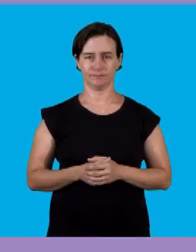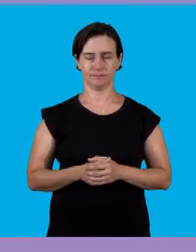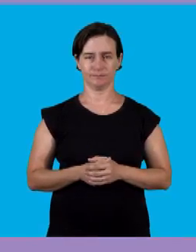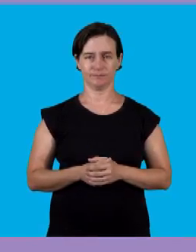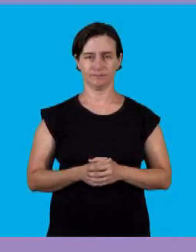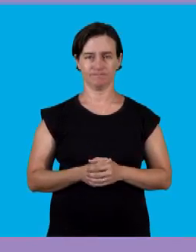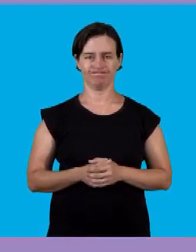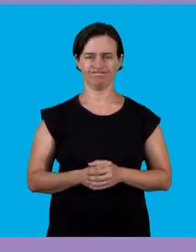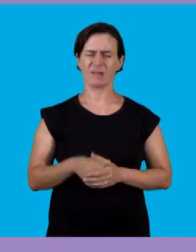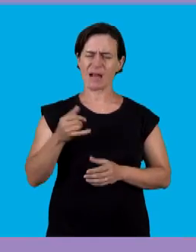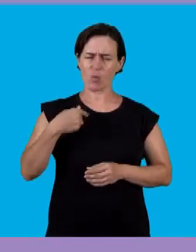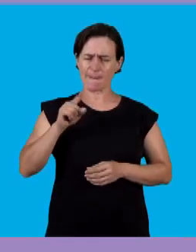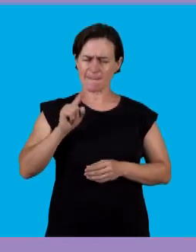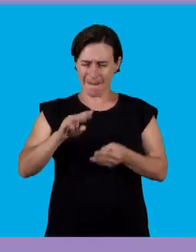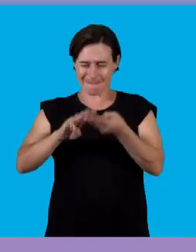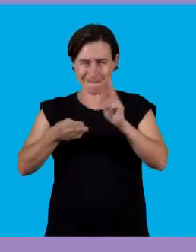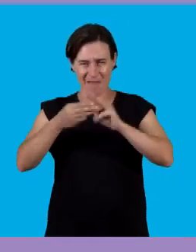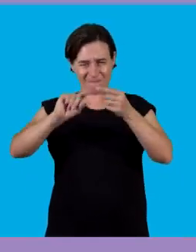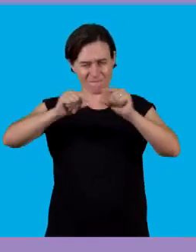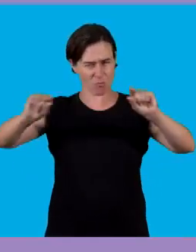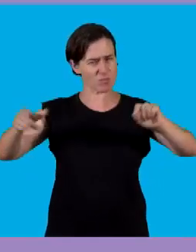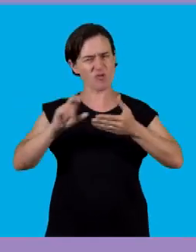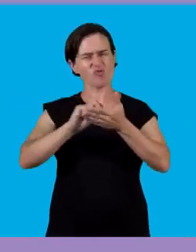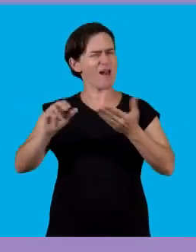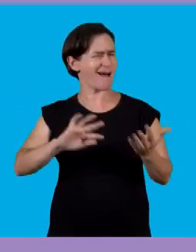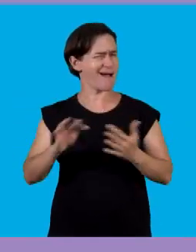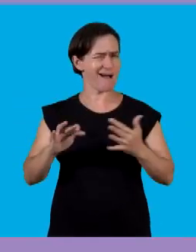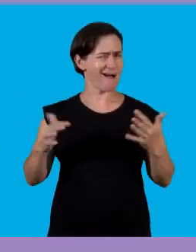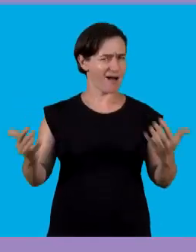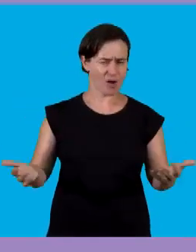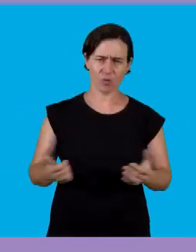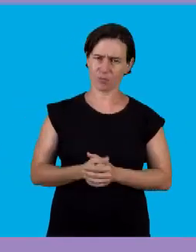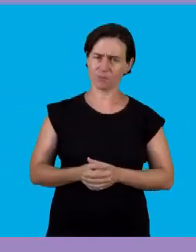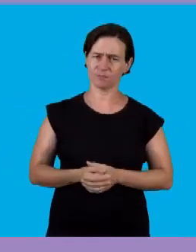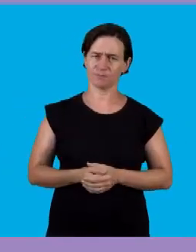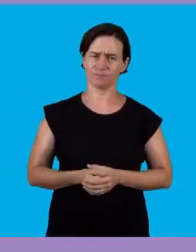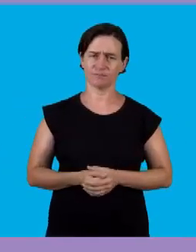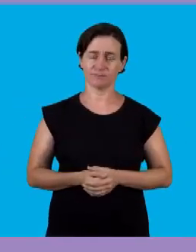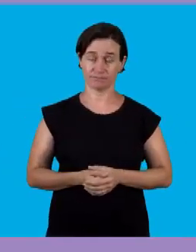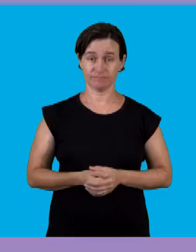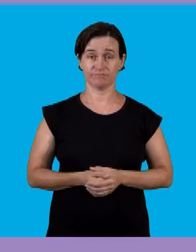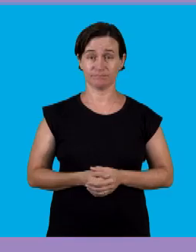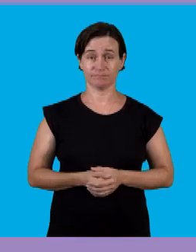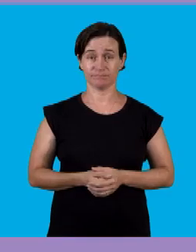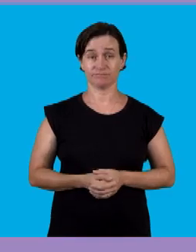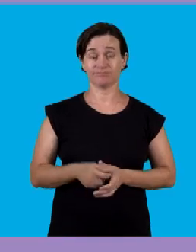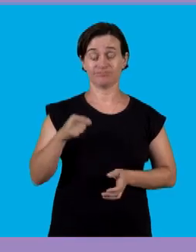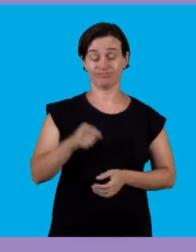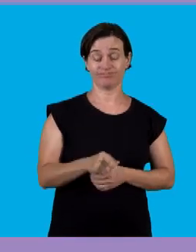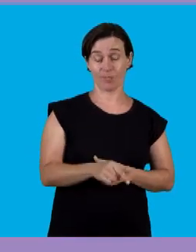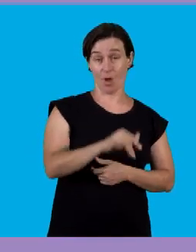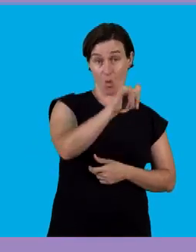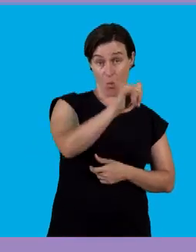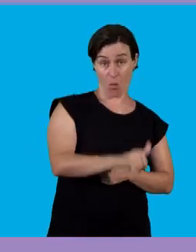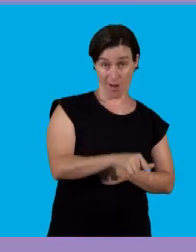a 50. Now, how can we write down the formula for this flow diagram? Well, we